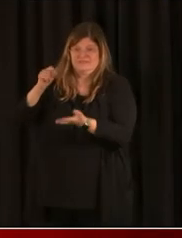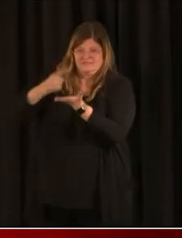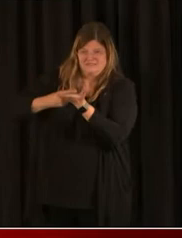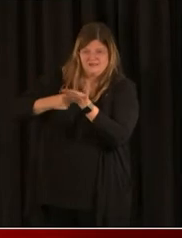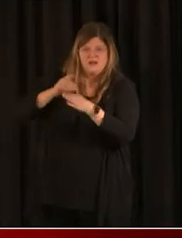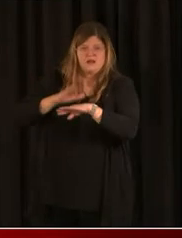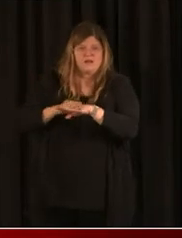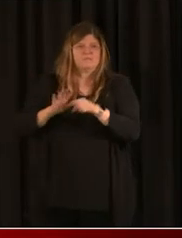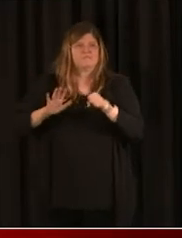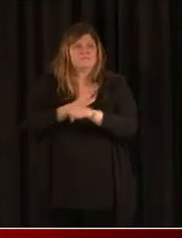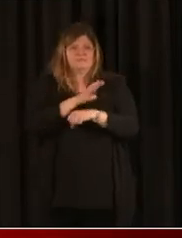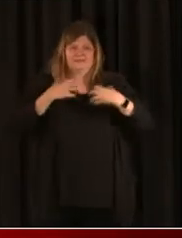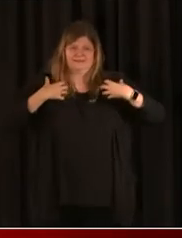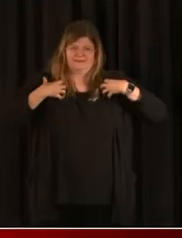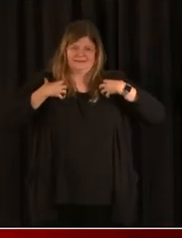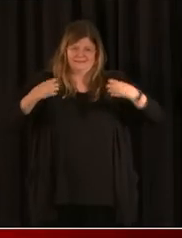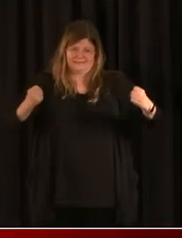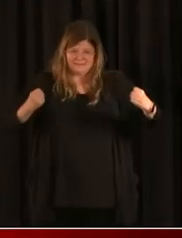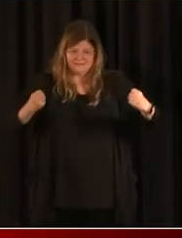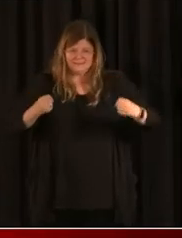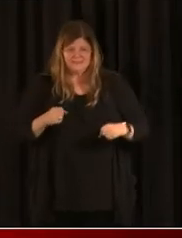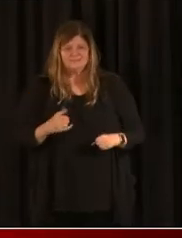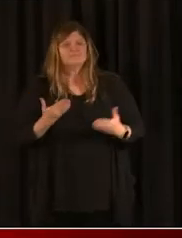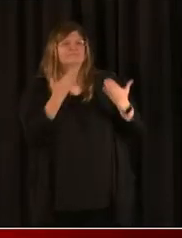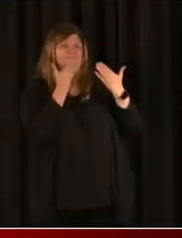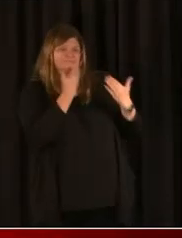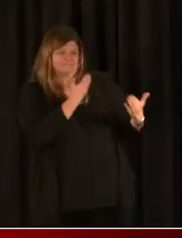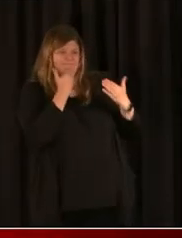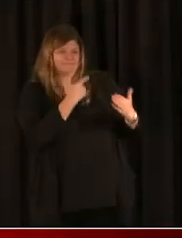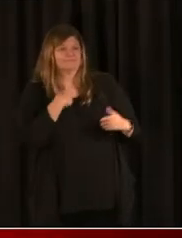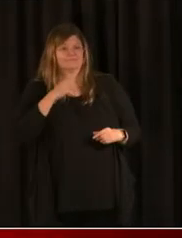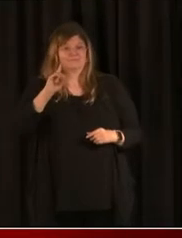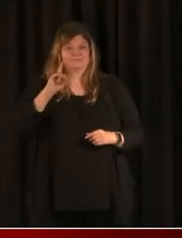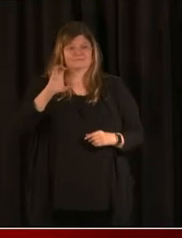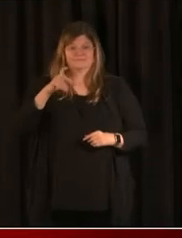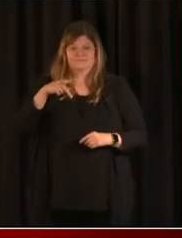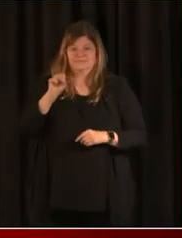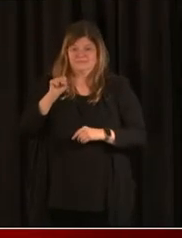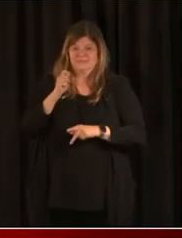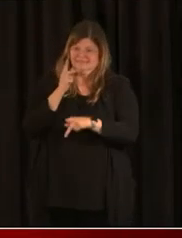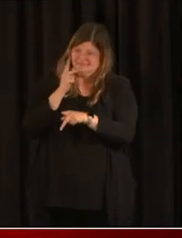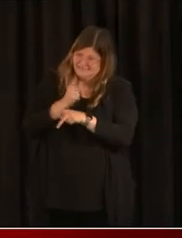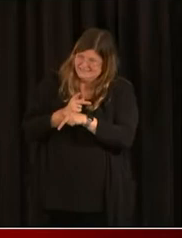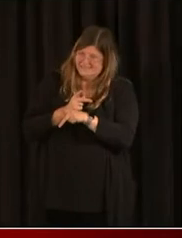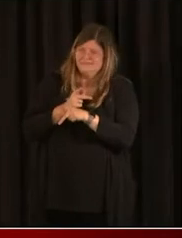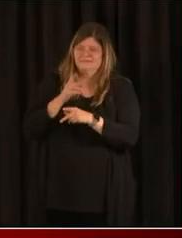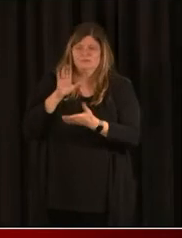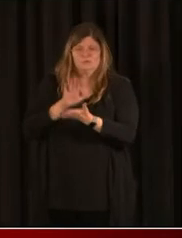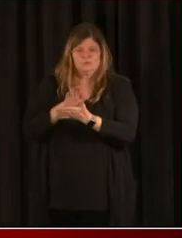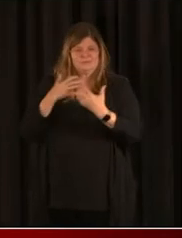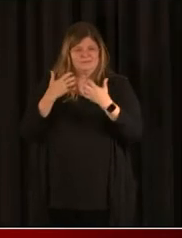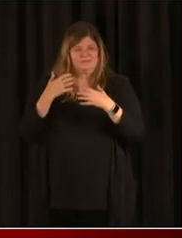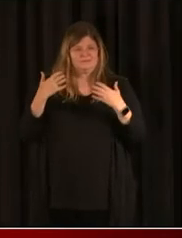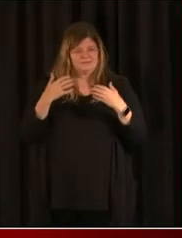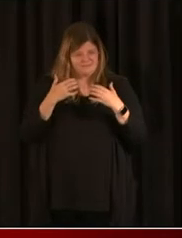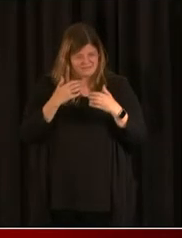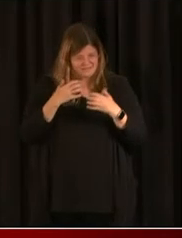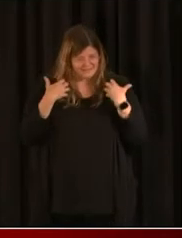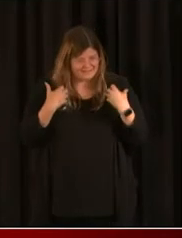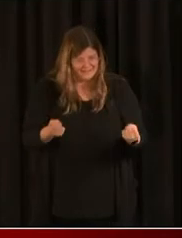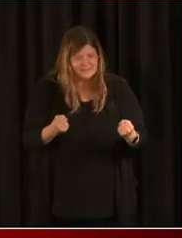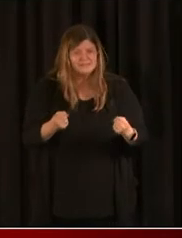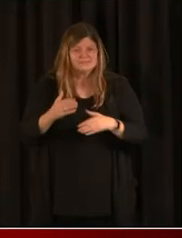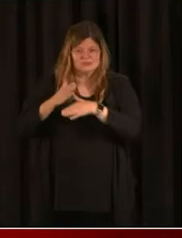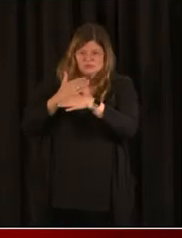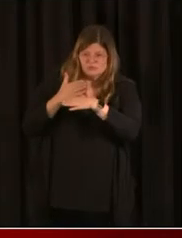In DCPS, we believe that keeping our schools safe and healthy is a shared responsibility between our staff, our students,